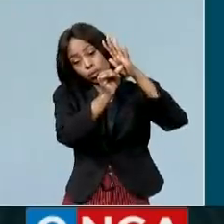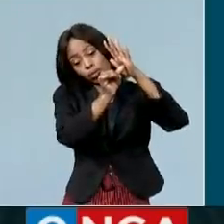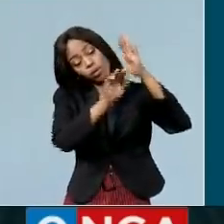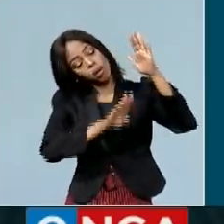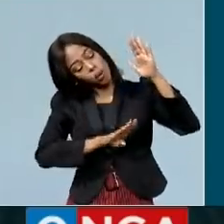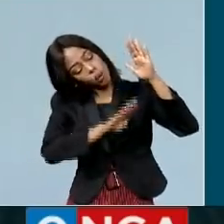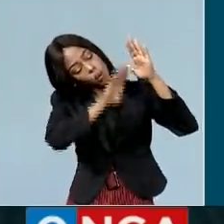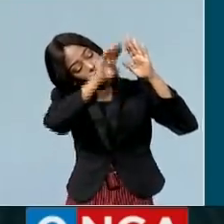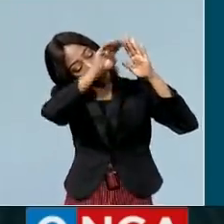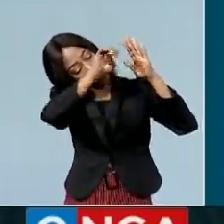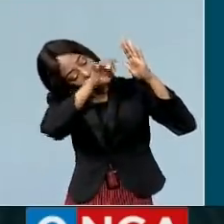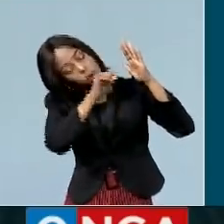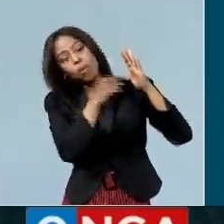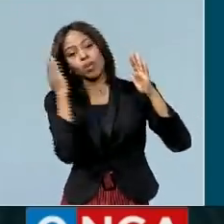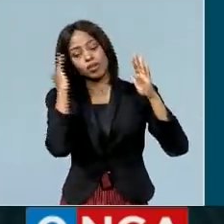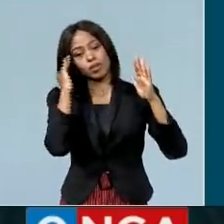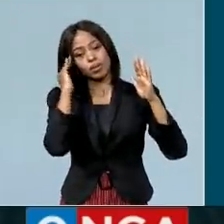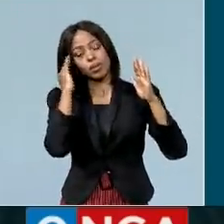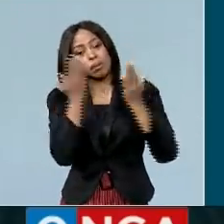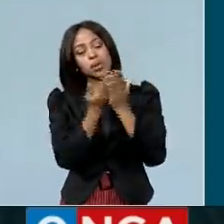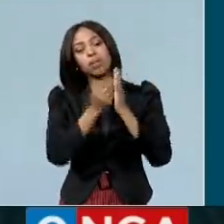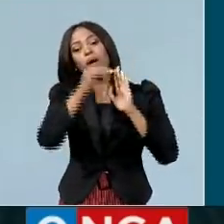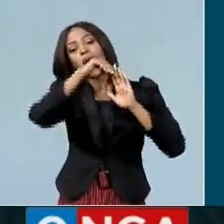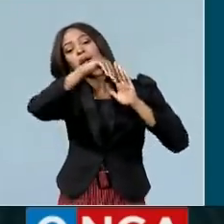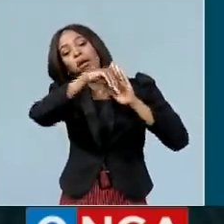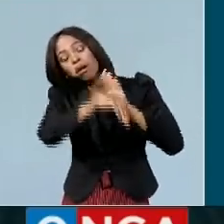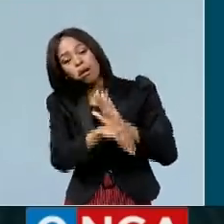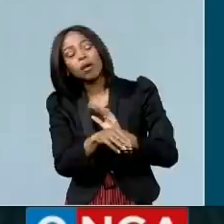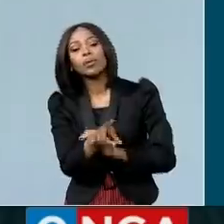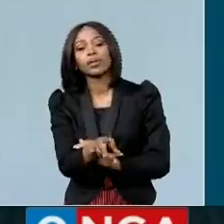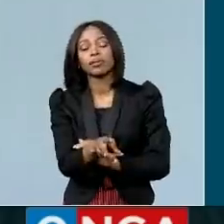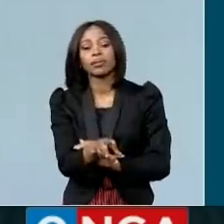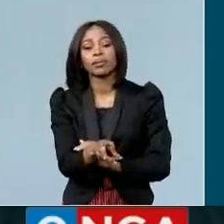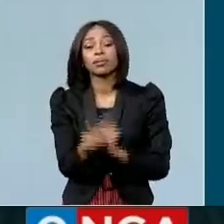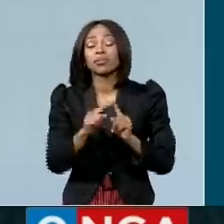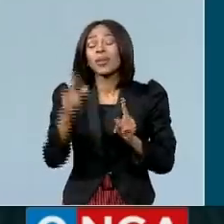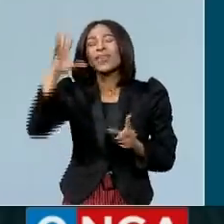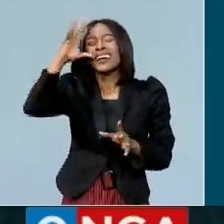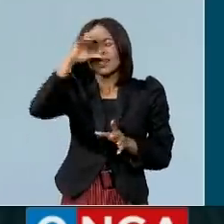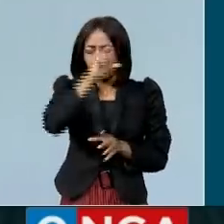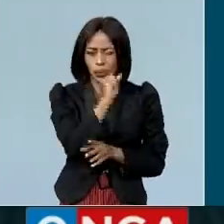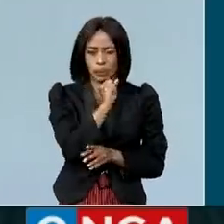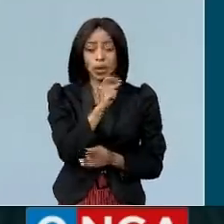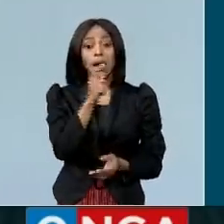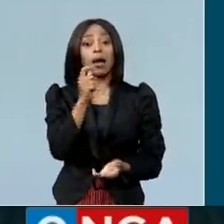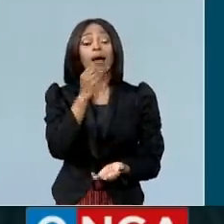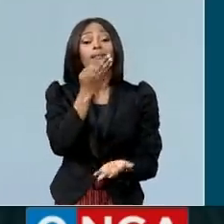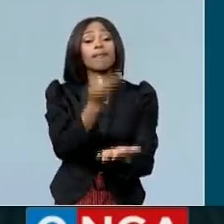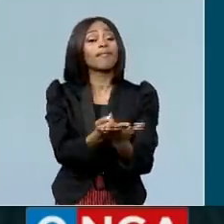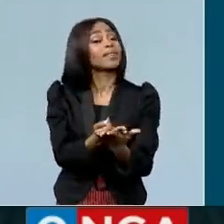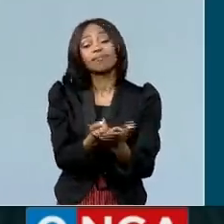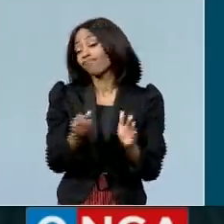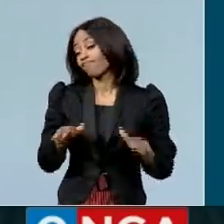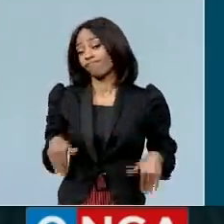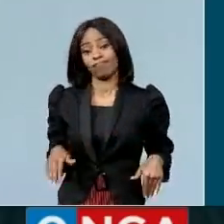a 1,000-fold increase in cases. And that, of course, is a very, very strong assumption. Basically, this is still a